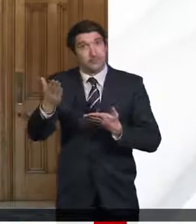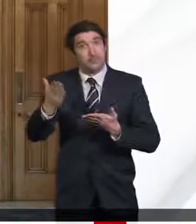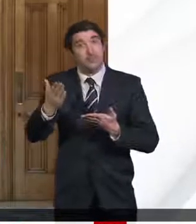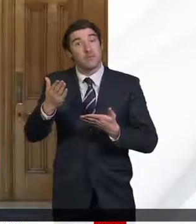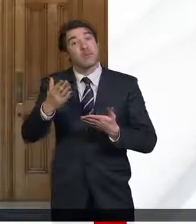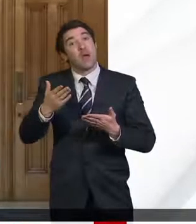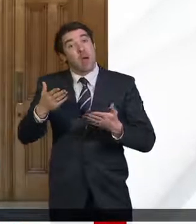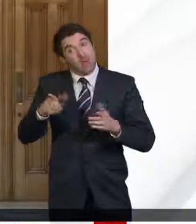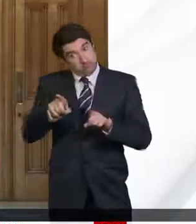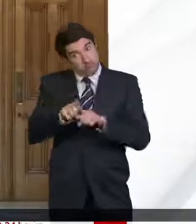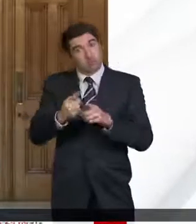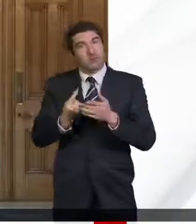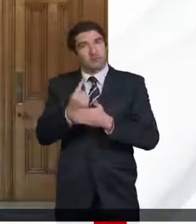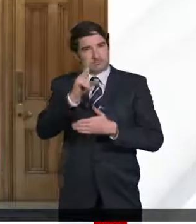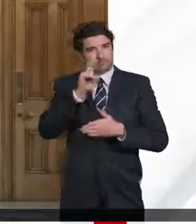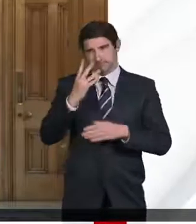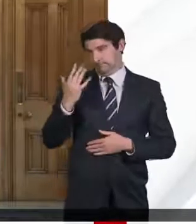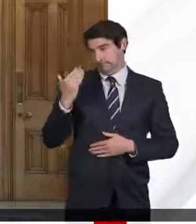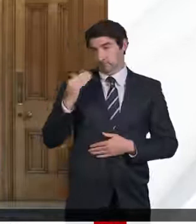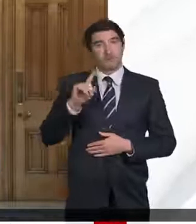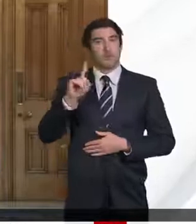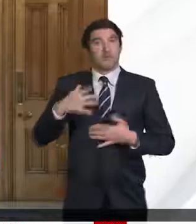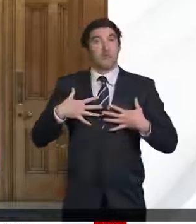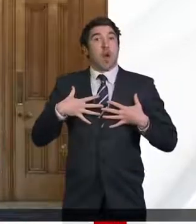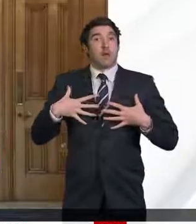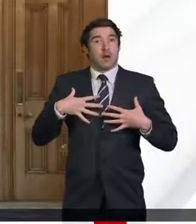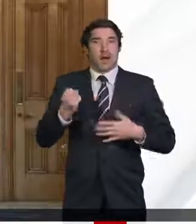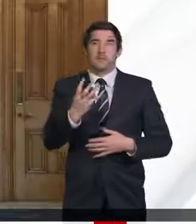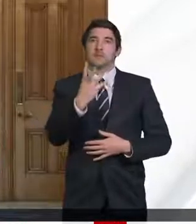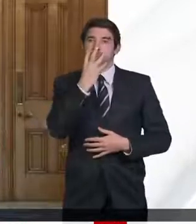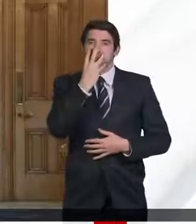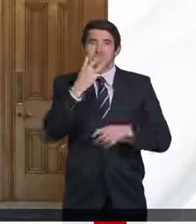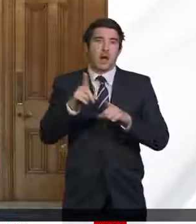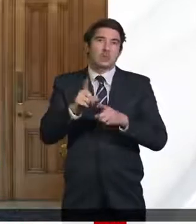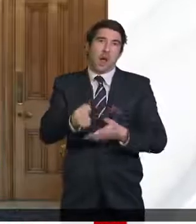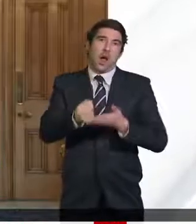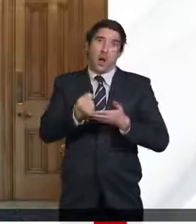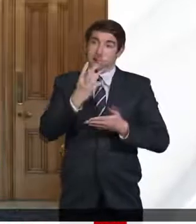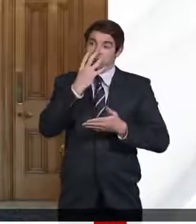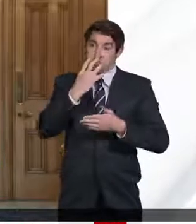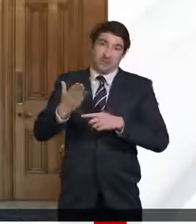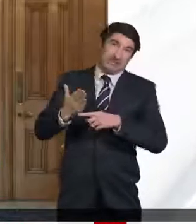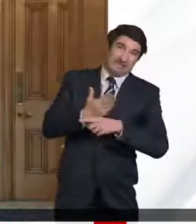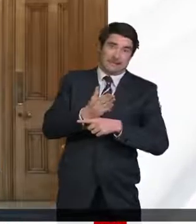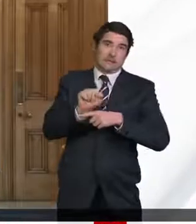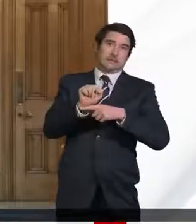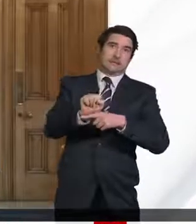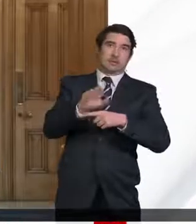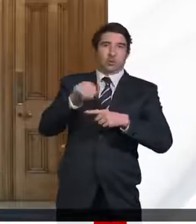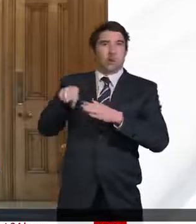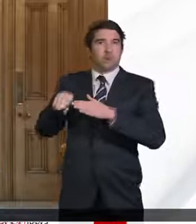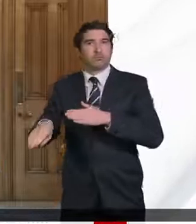stage in the process of the disease, helping to avert, we hope, the deterioration of their condition. A team led